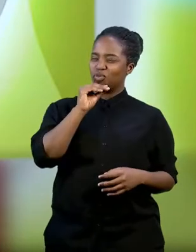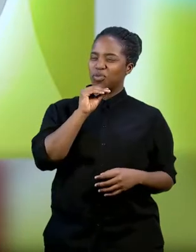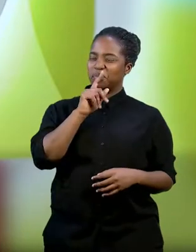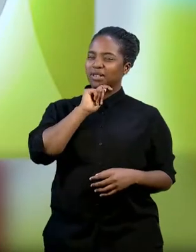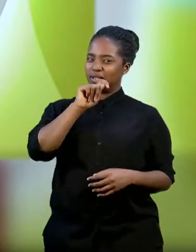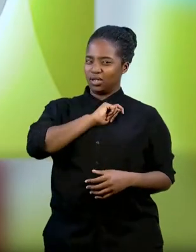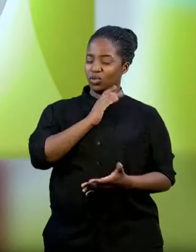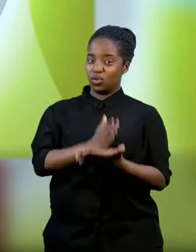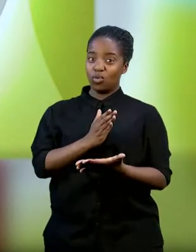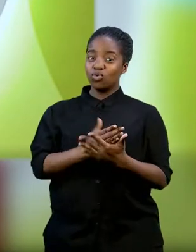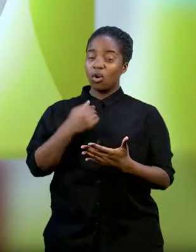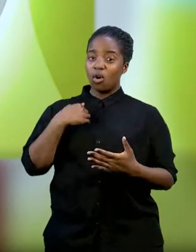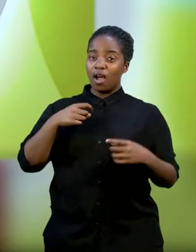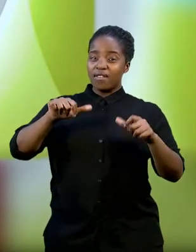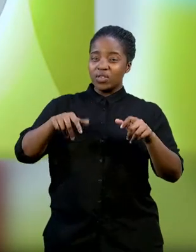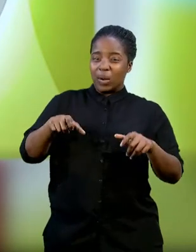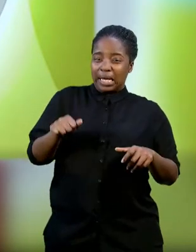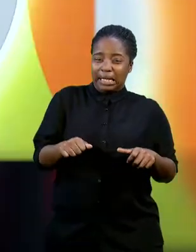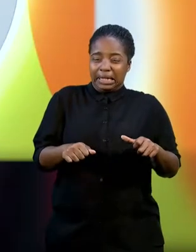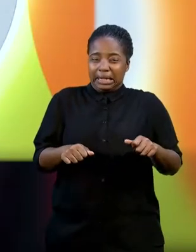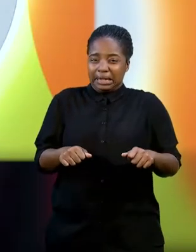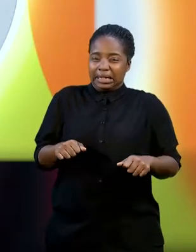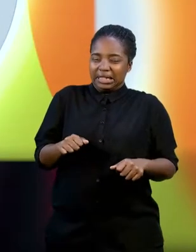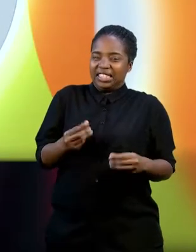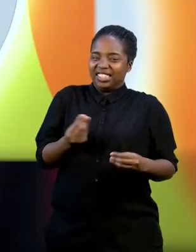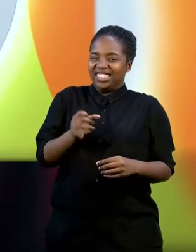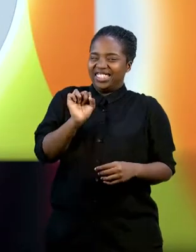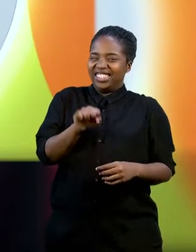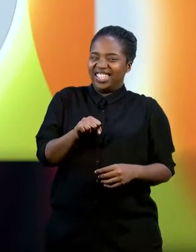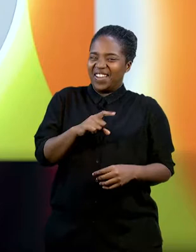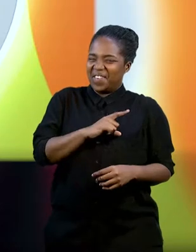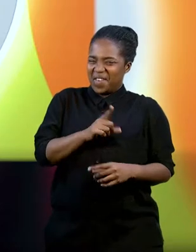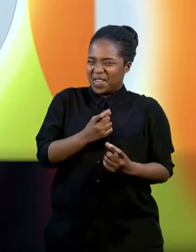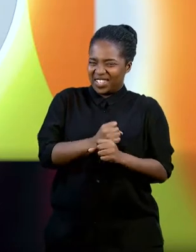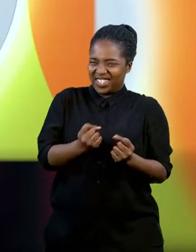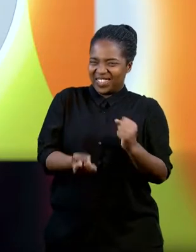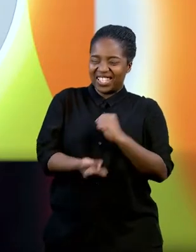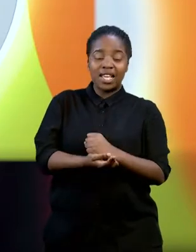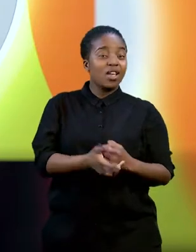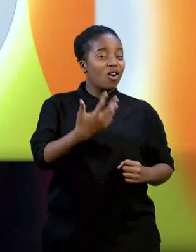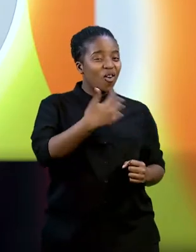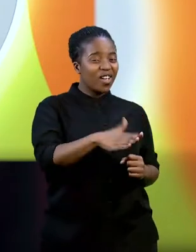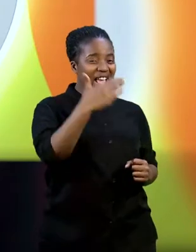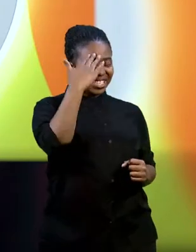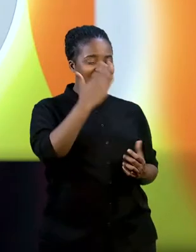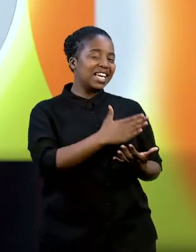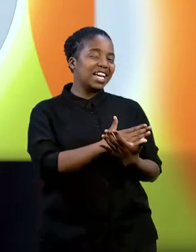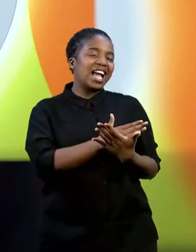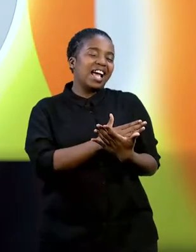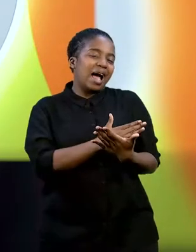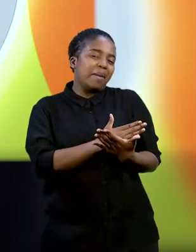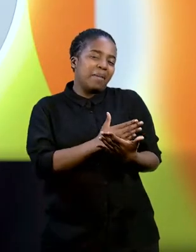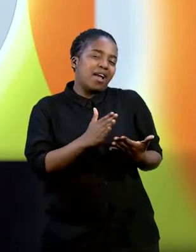nnete fiso e ne le bodutu kapa o ne o baleya fela botlhoko ba dipeine. No, ba itse keng go na le batho ba